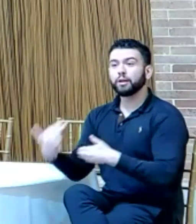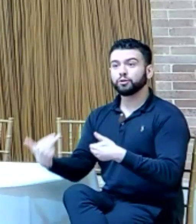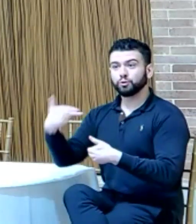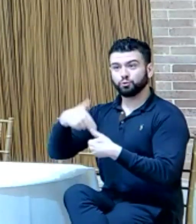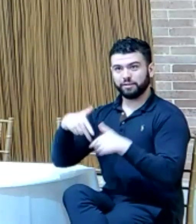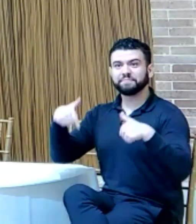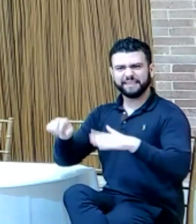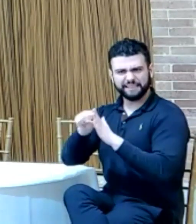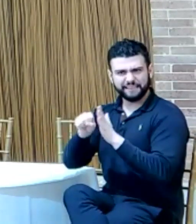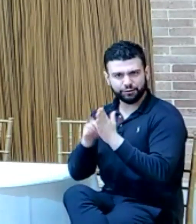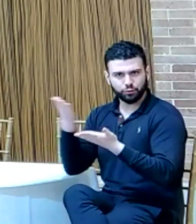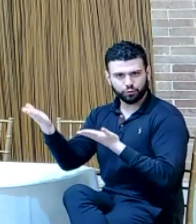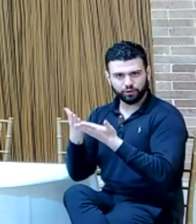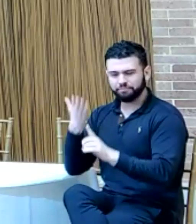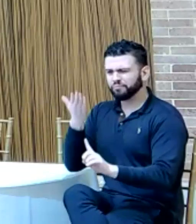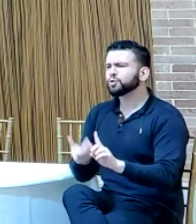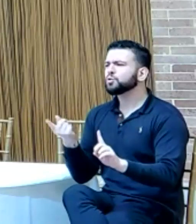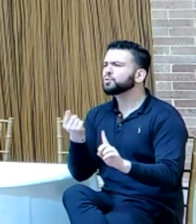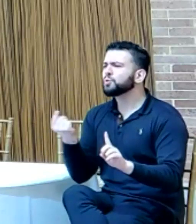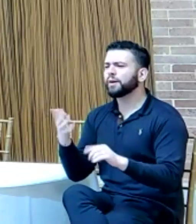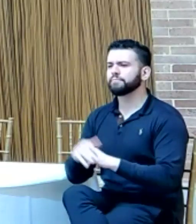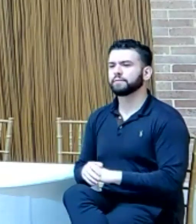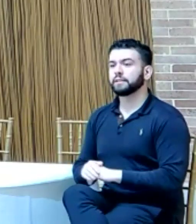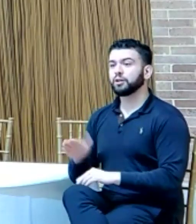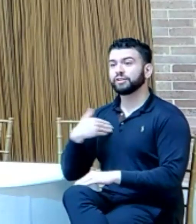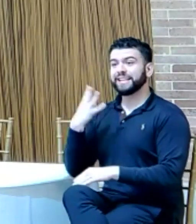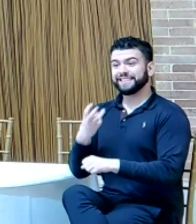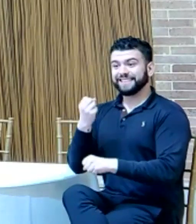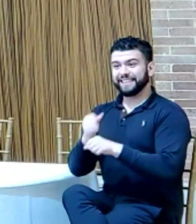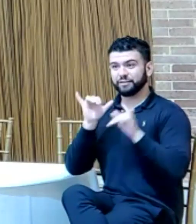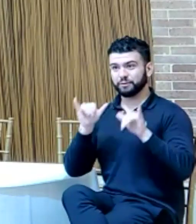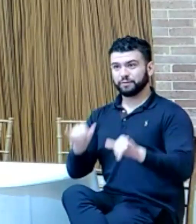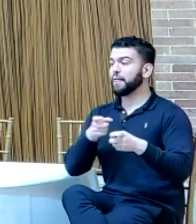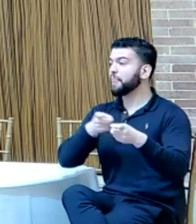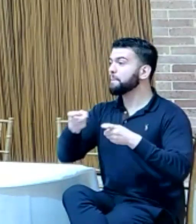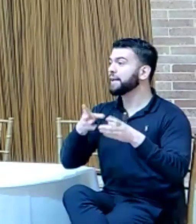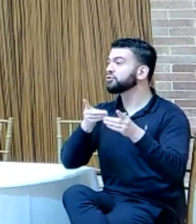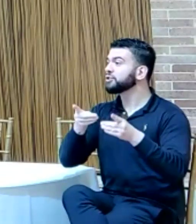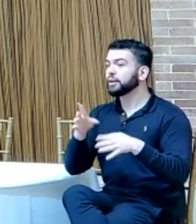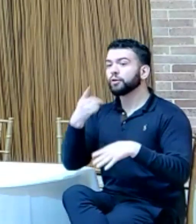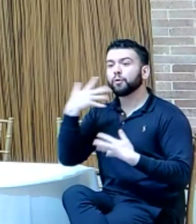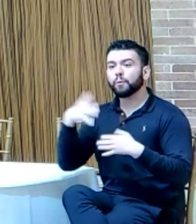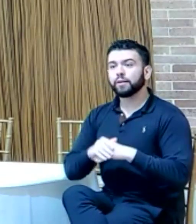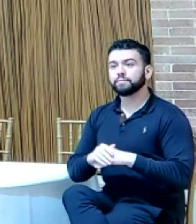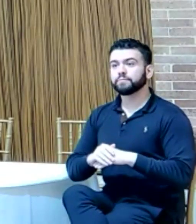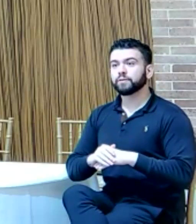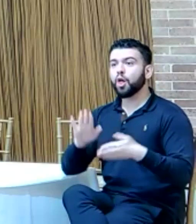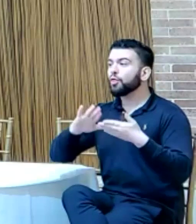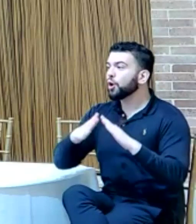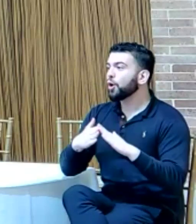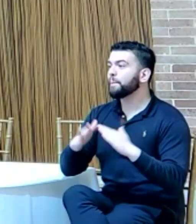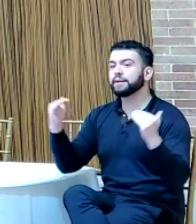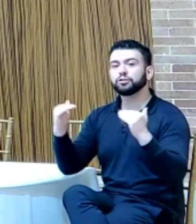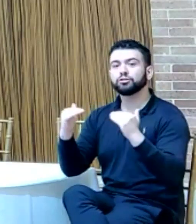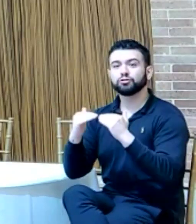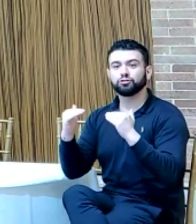State service commissioner Miranda served for six years as the managing director of the urban Justice Center